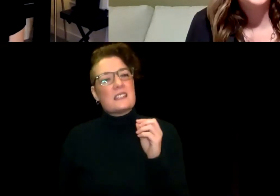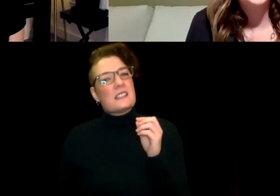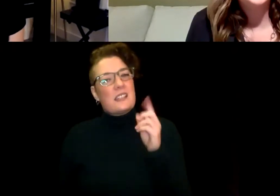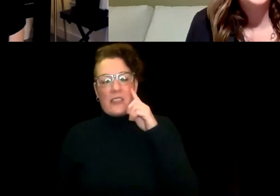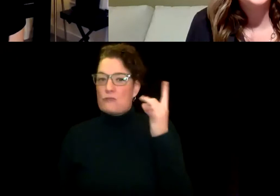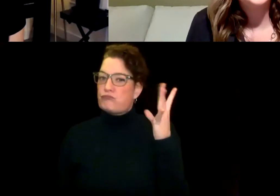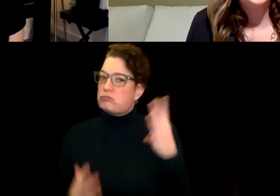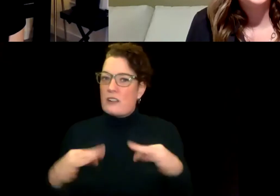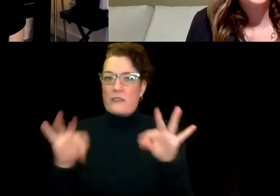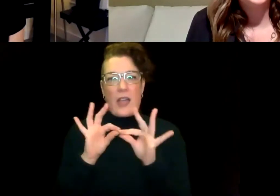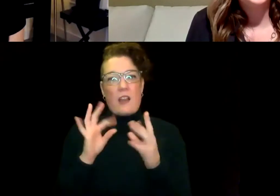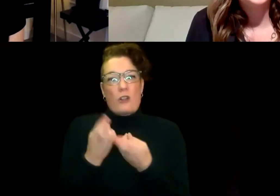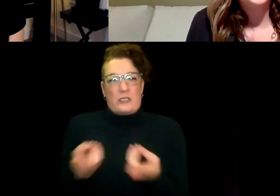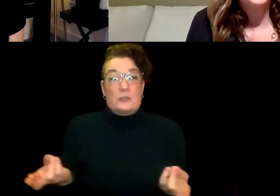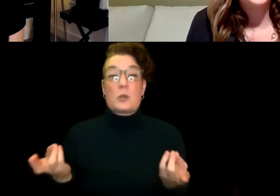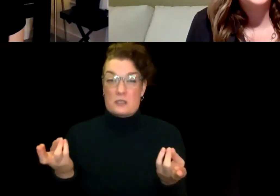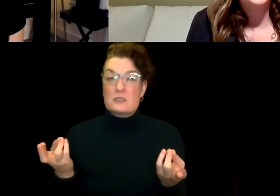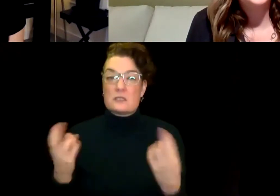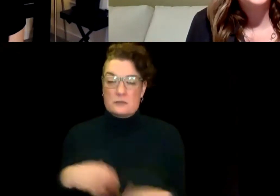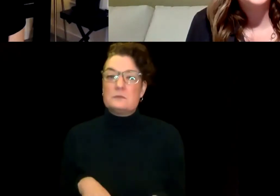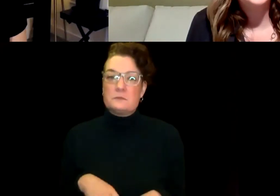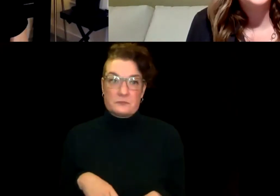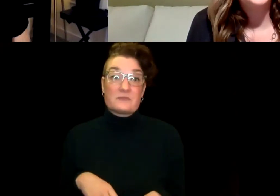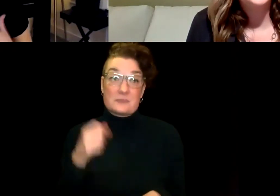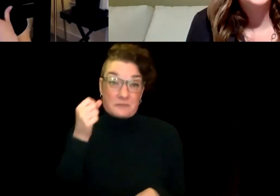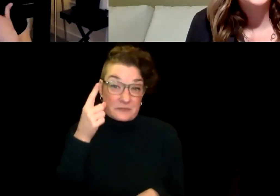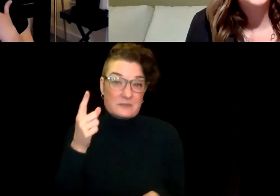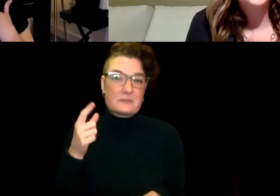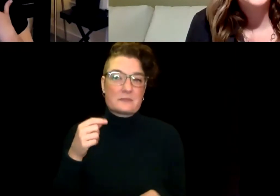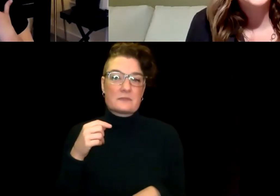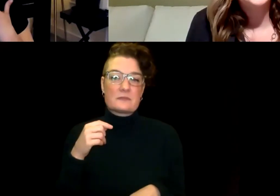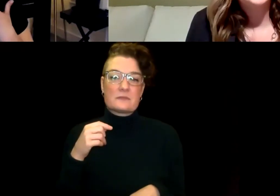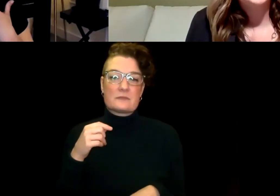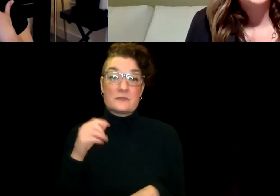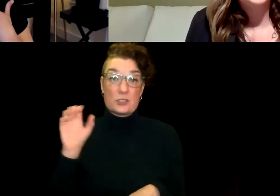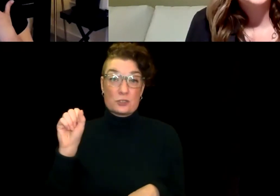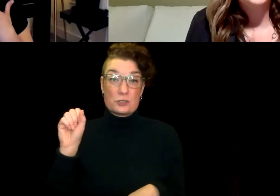vital resource. And I think it's going to be a lot of how